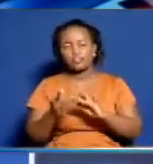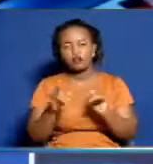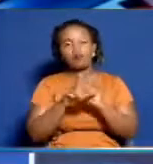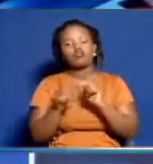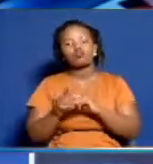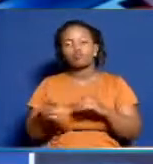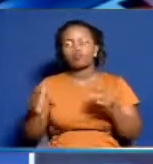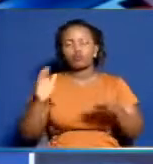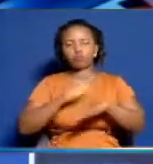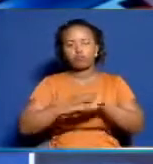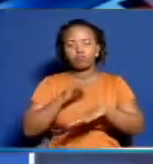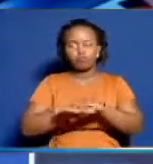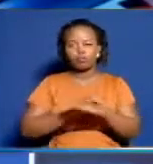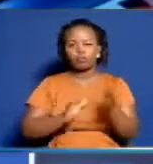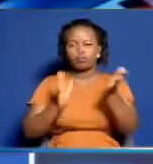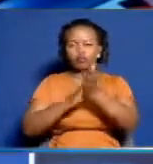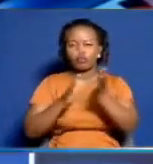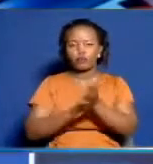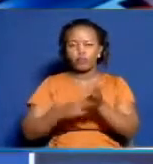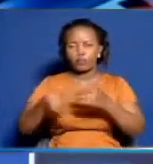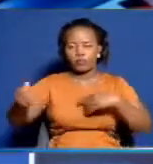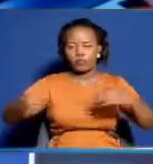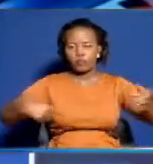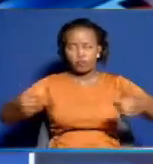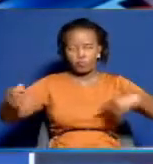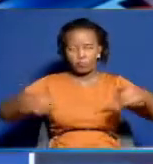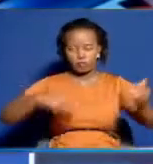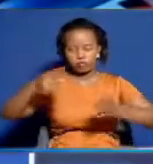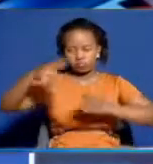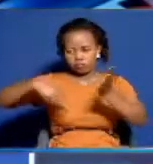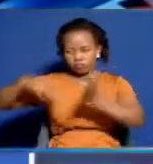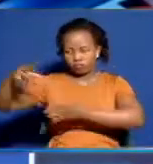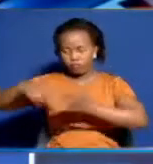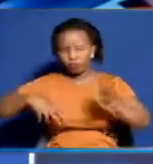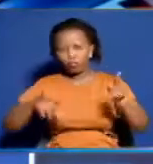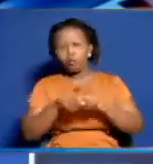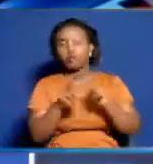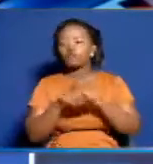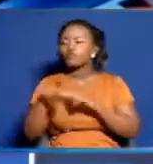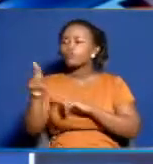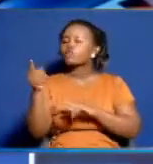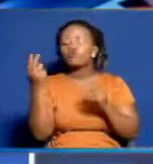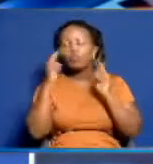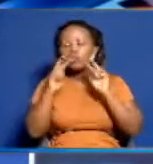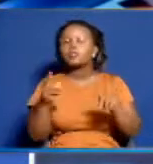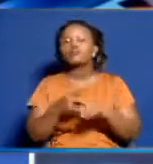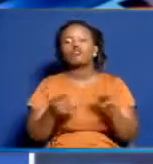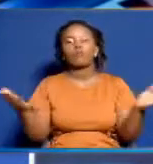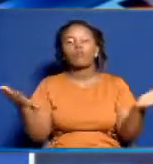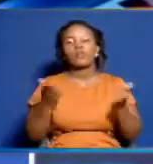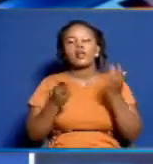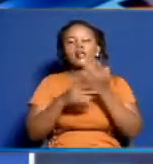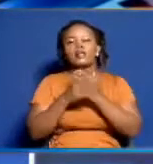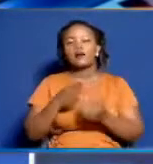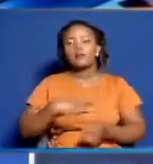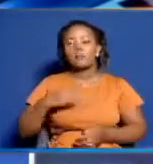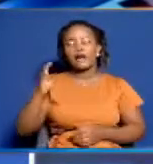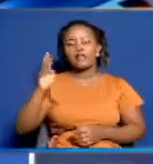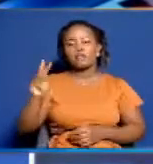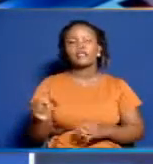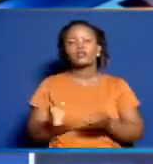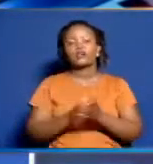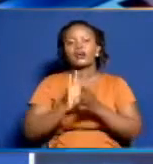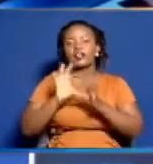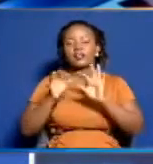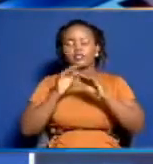glad to sample some of your responses or even where you are watching us from. My name is Bentro Njue Anwangeshi, will